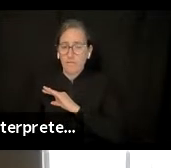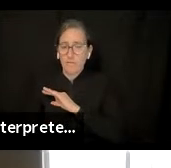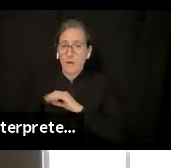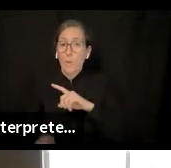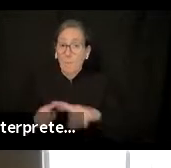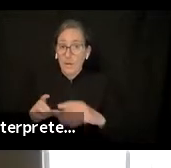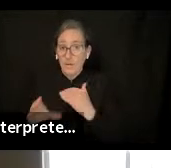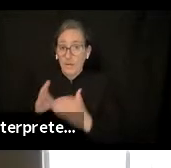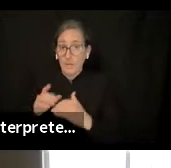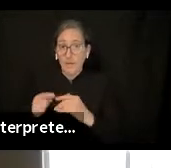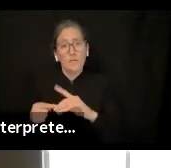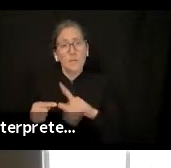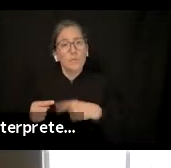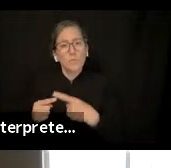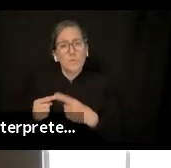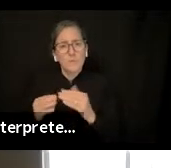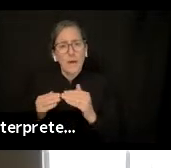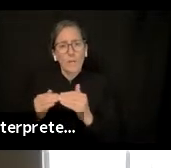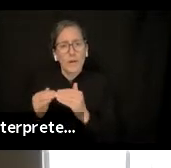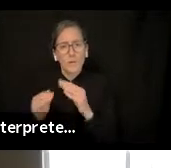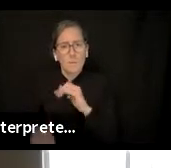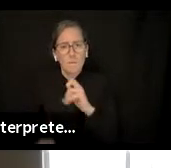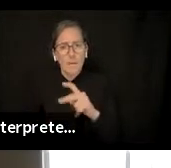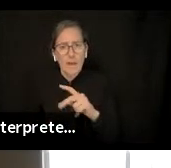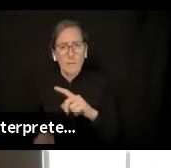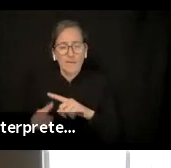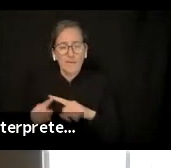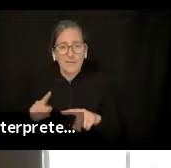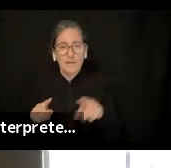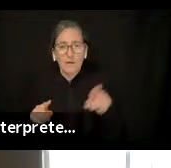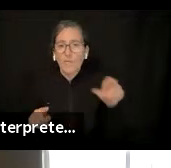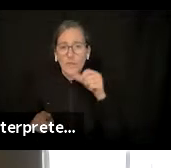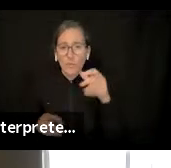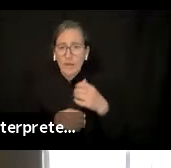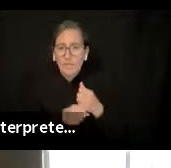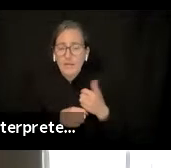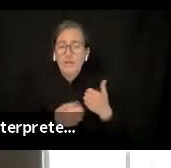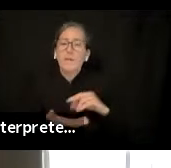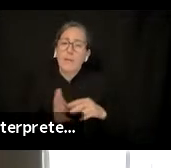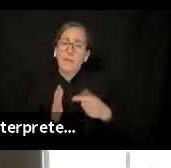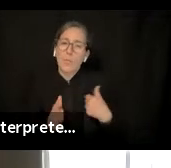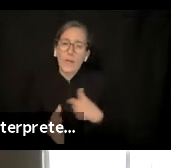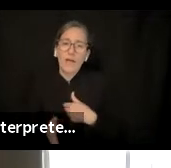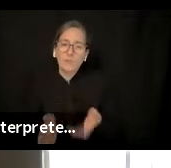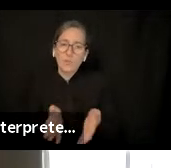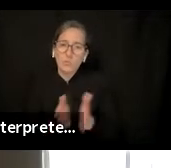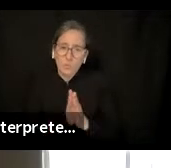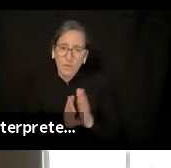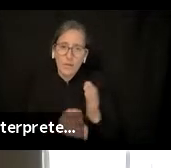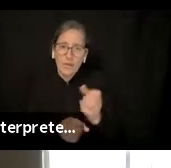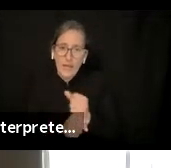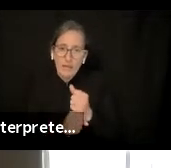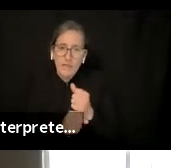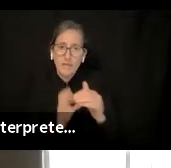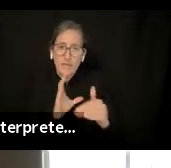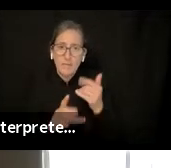we'd say, oh, well, you need to provide us those emails. And it's just, you know, a bigger issue for you than if we